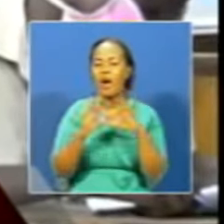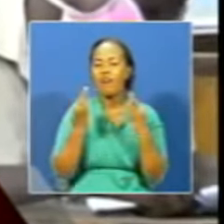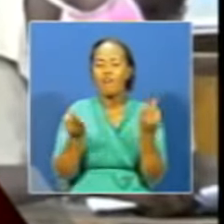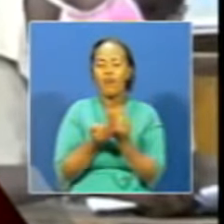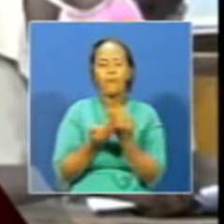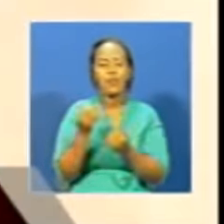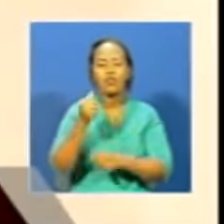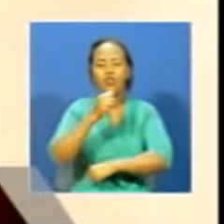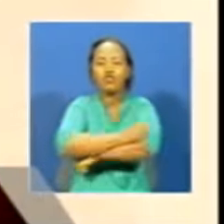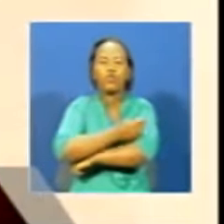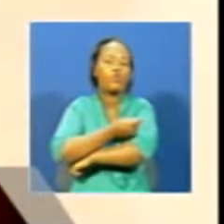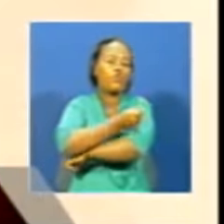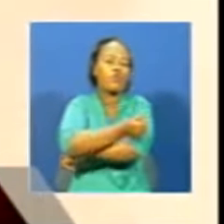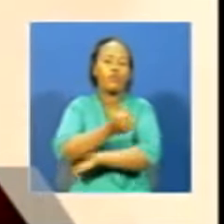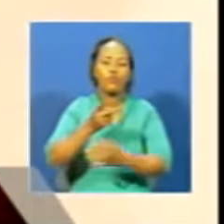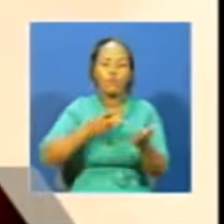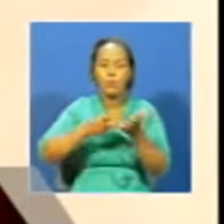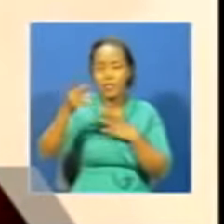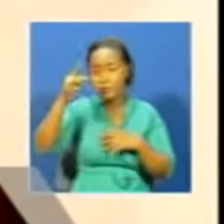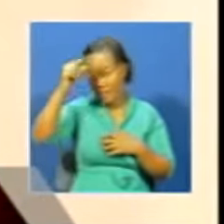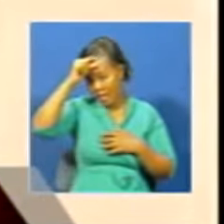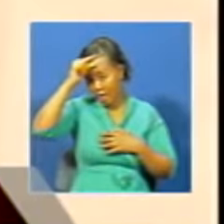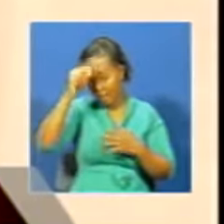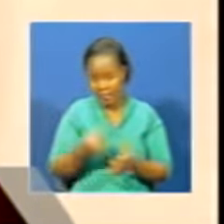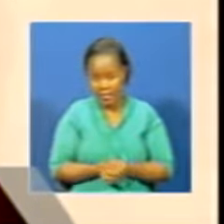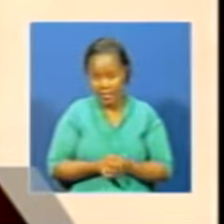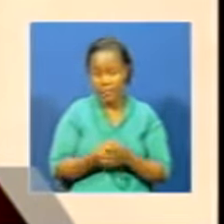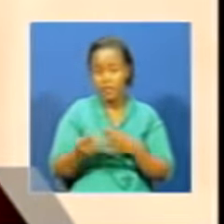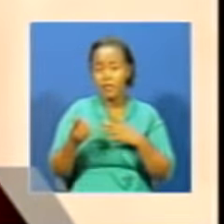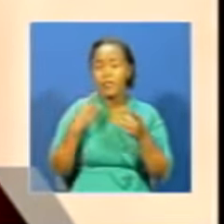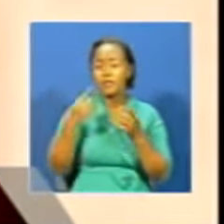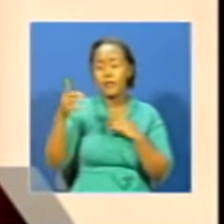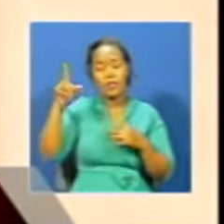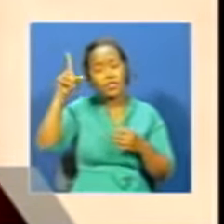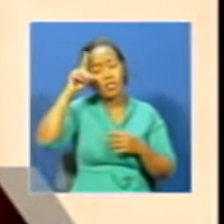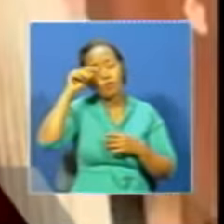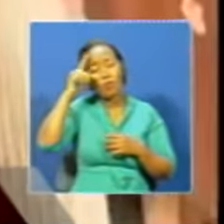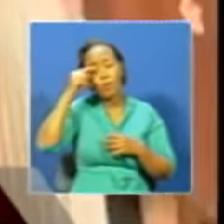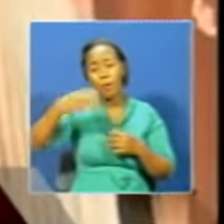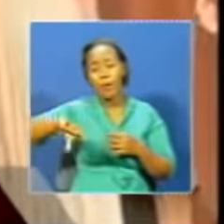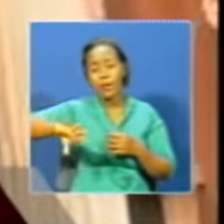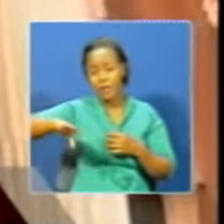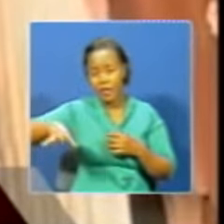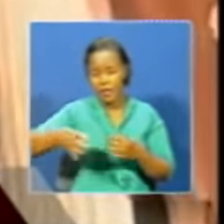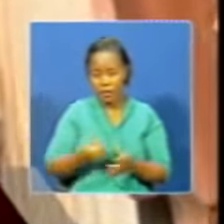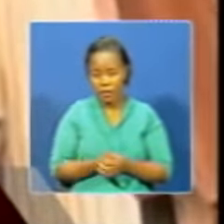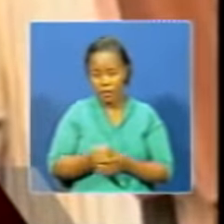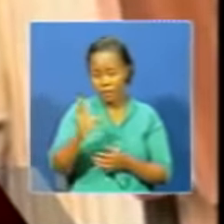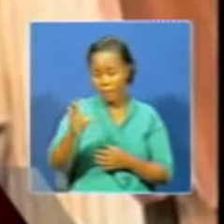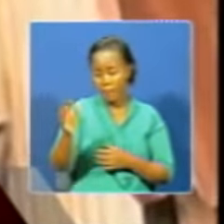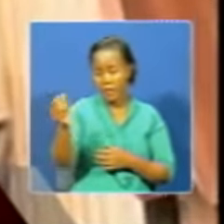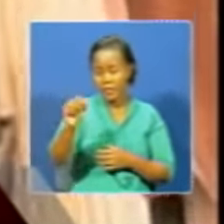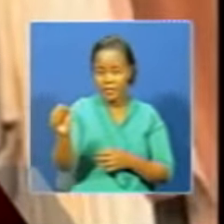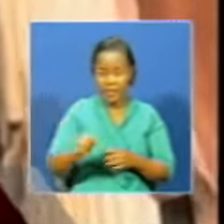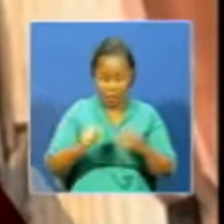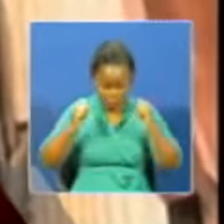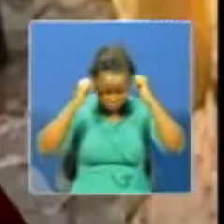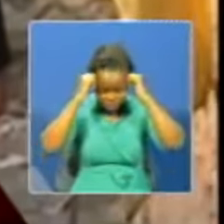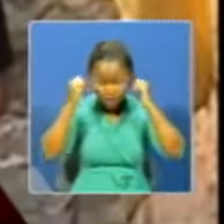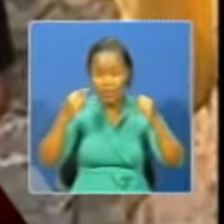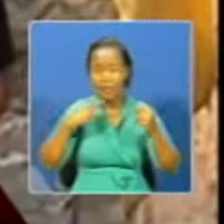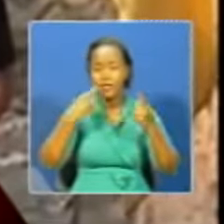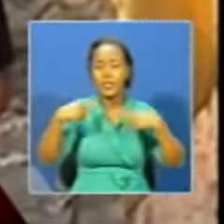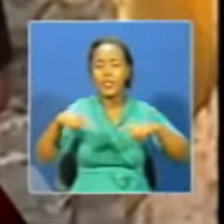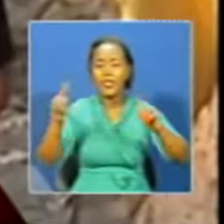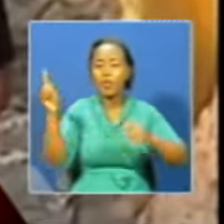government. Speaking in Bangladesh and Changamwe slums in Mombasa County, Education Cabinet Secretary Professor George Magoha stated that those selected